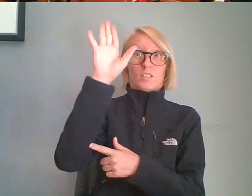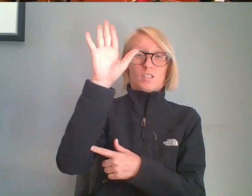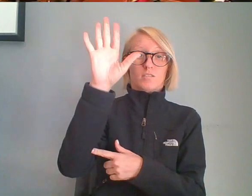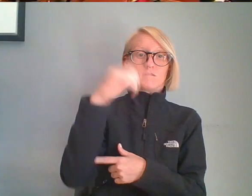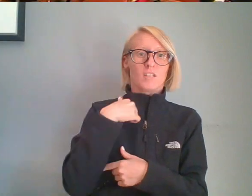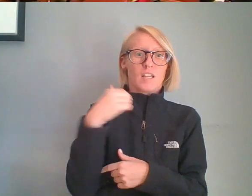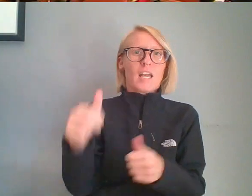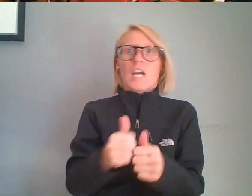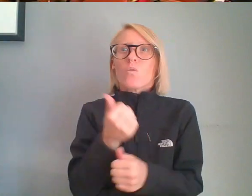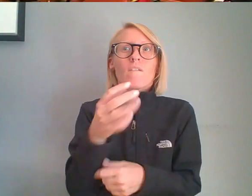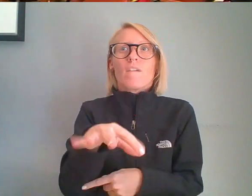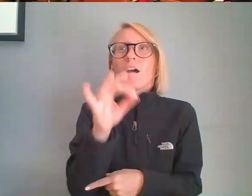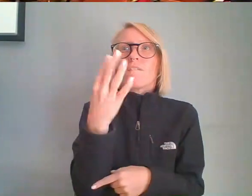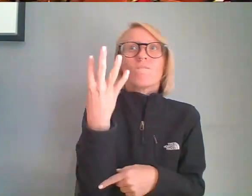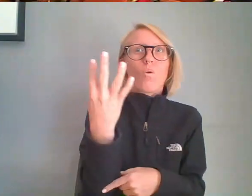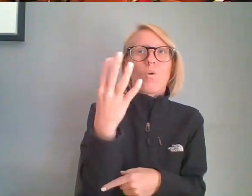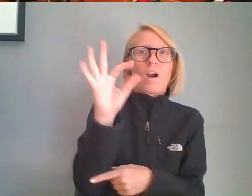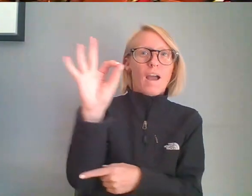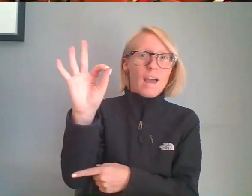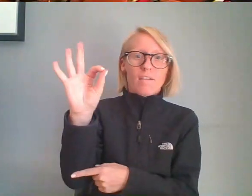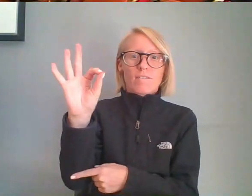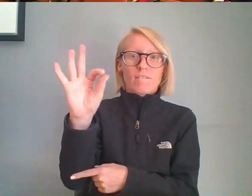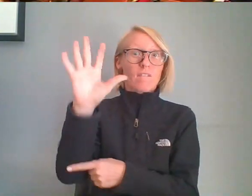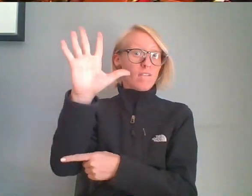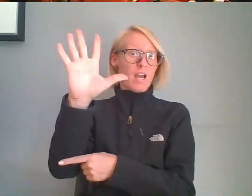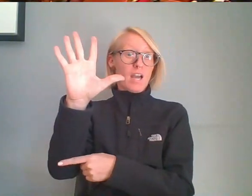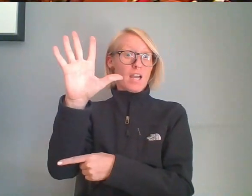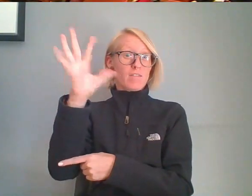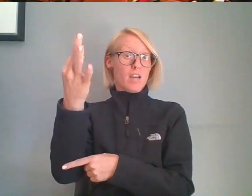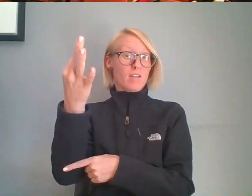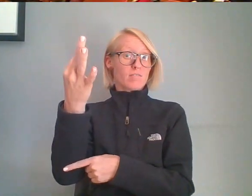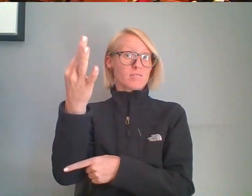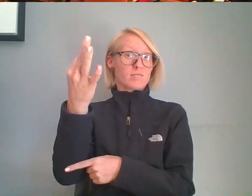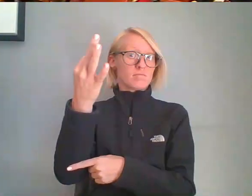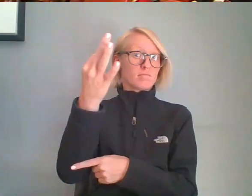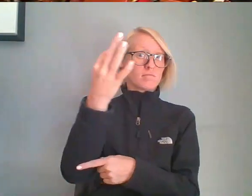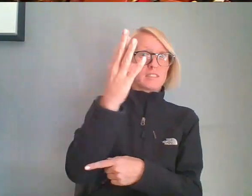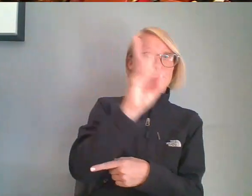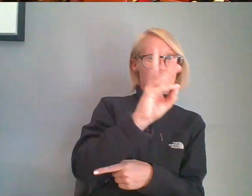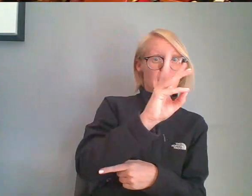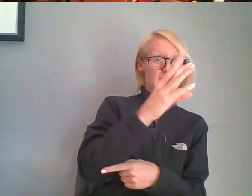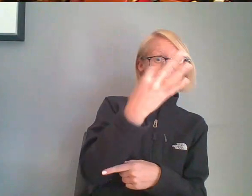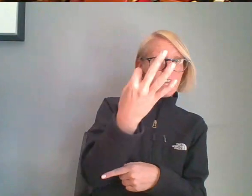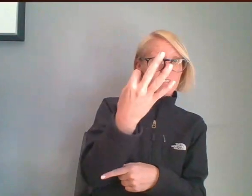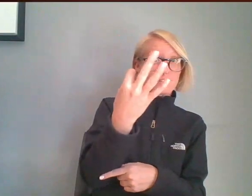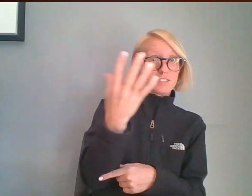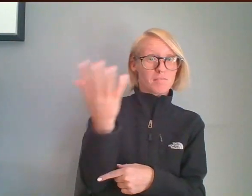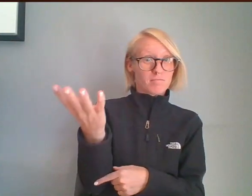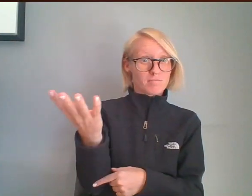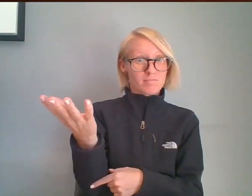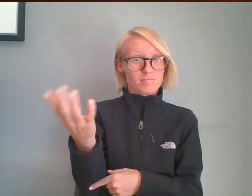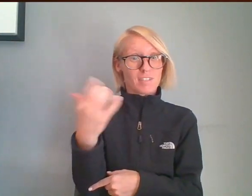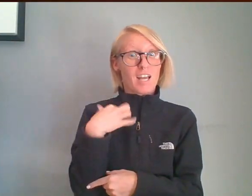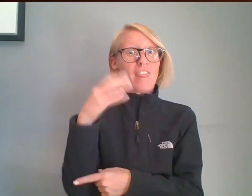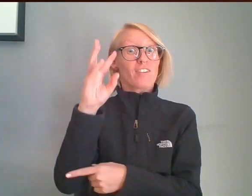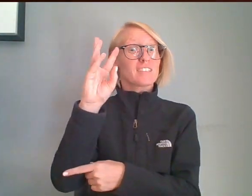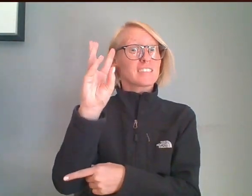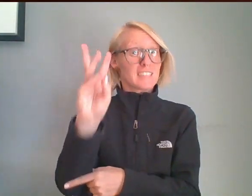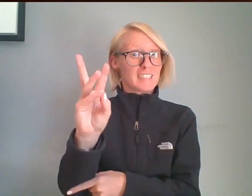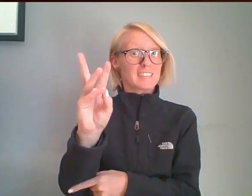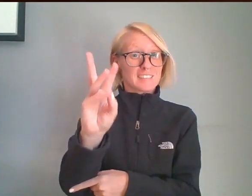find 4? Okay. Anybody find only 5 F's? And anybody find 6? There's 6